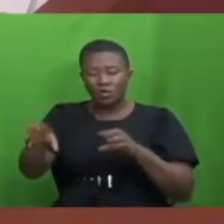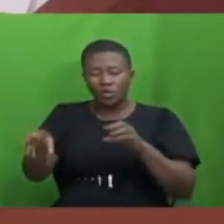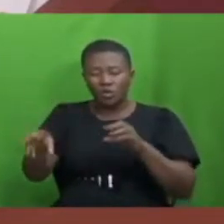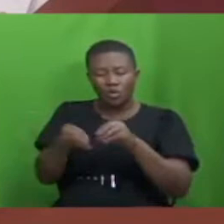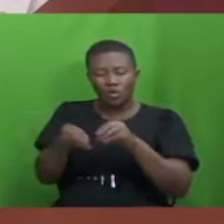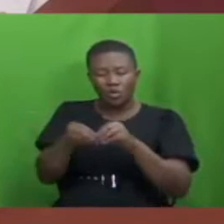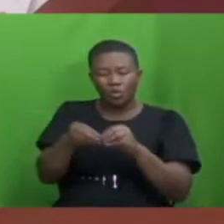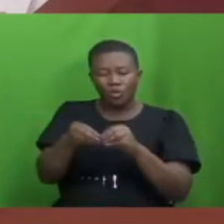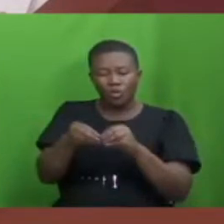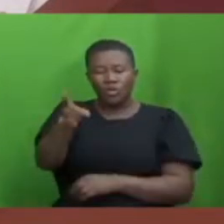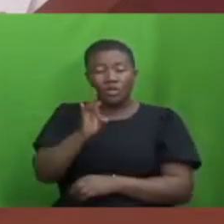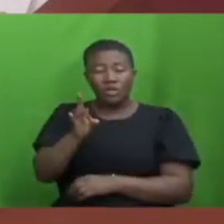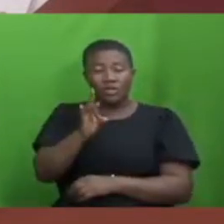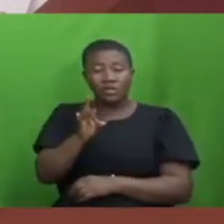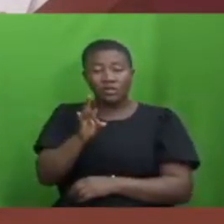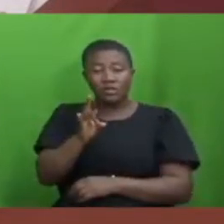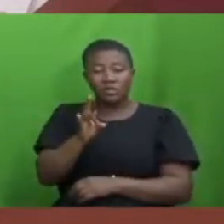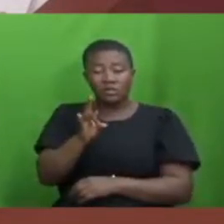of